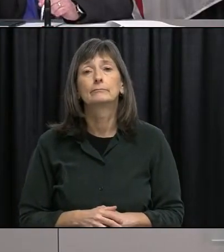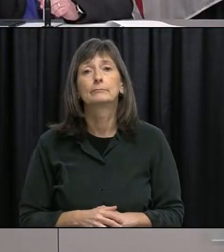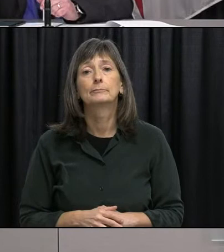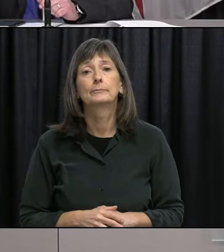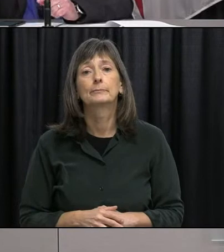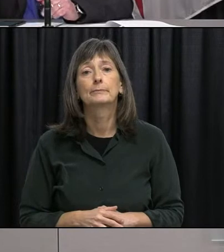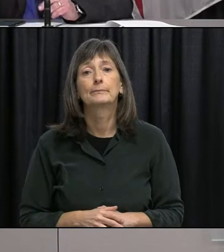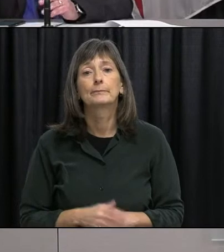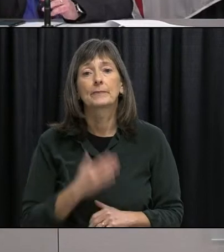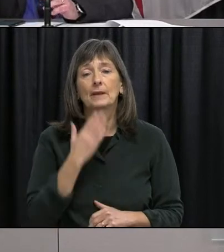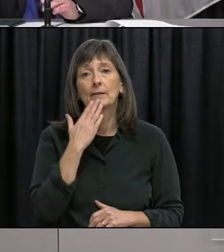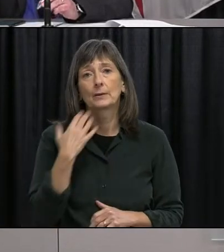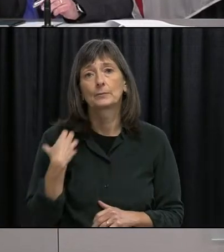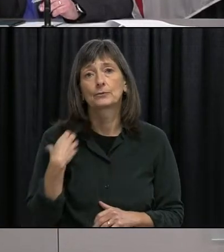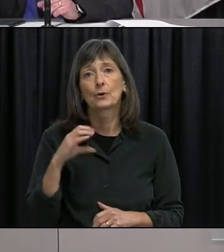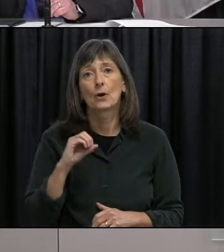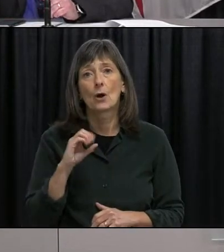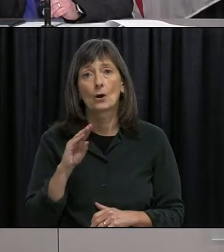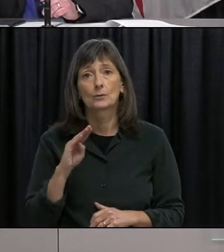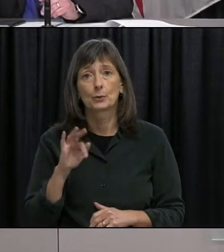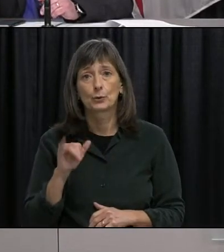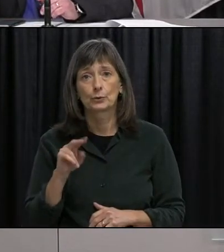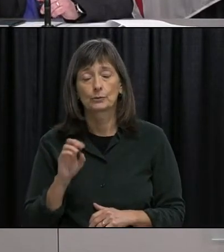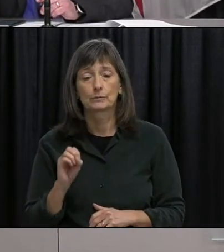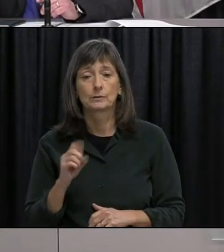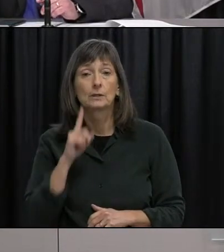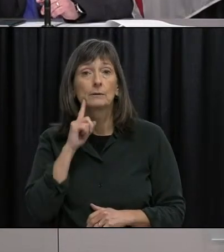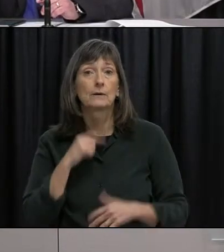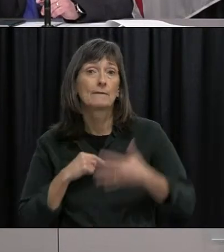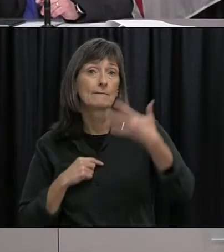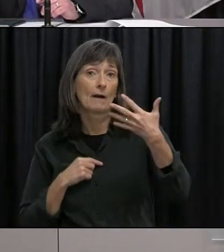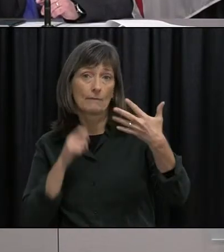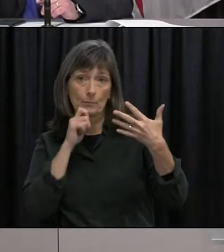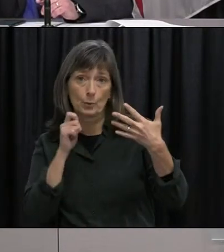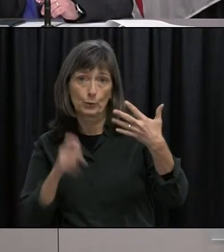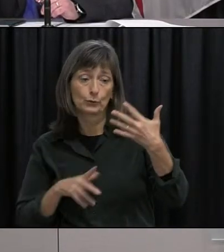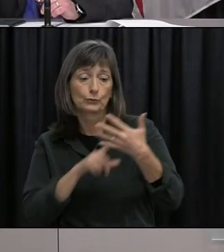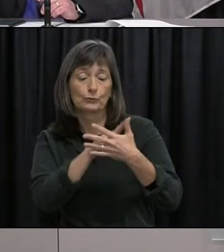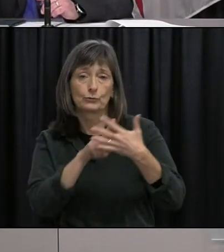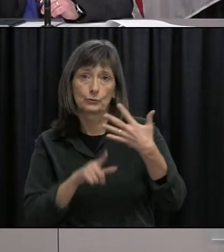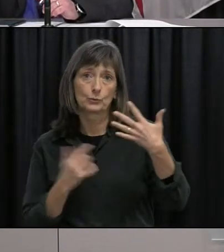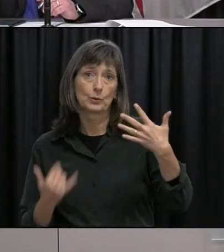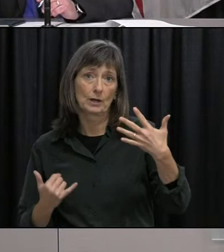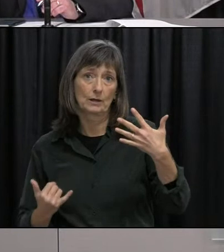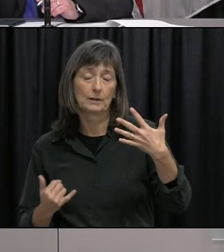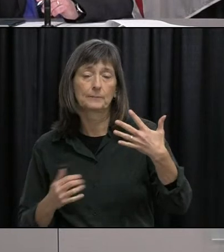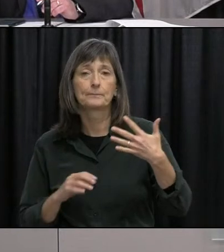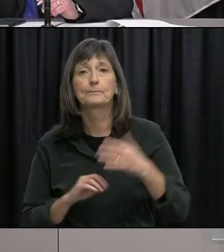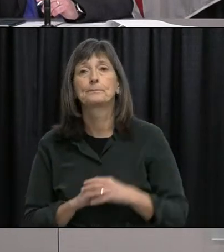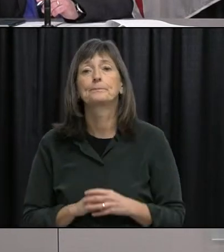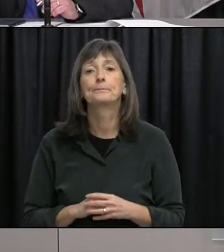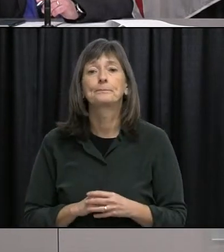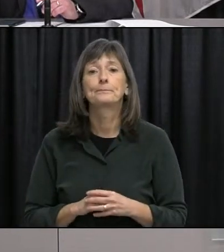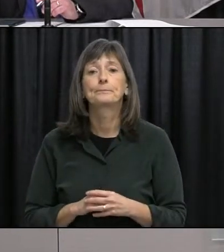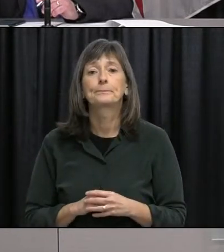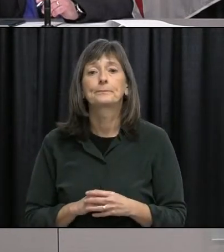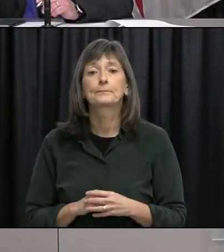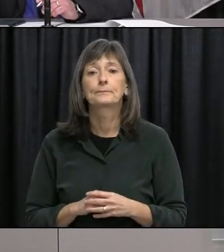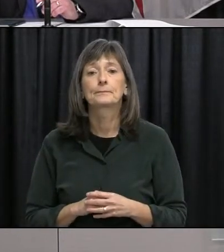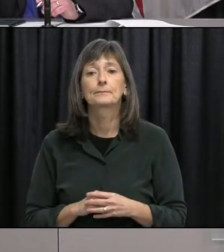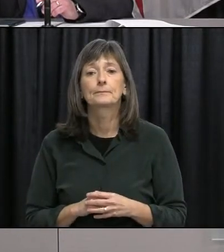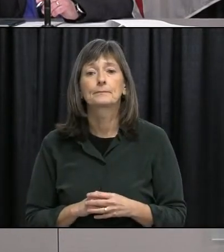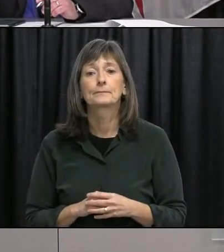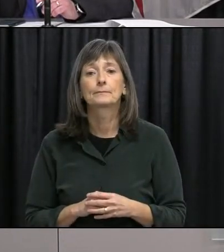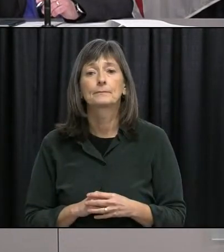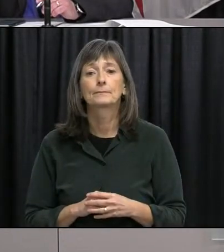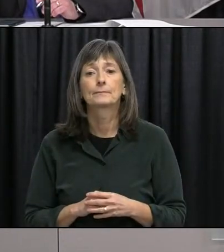Thank you, Minister Osborne. For the benefit of our speakers, we have 5 reporters registered for today's call. We will conduct the question and answer session in